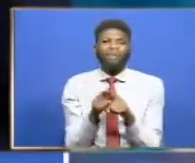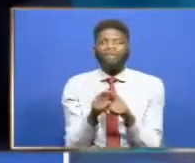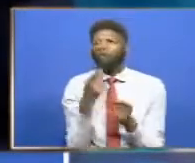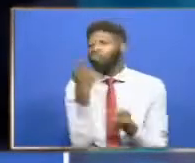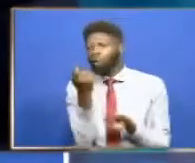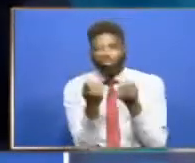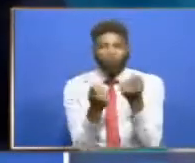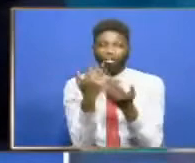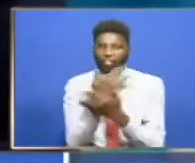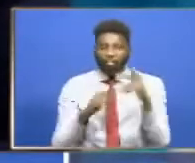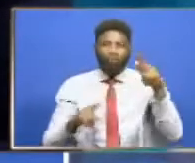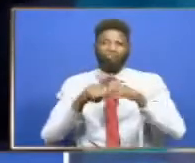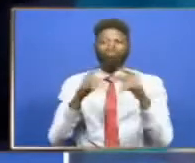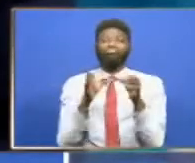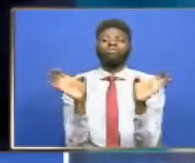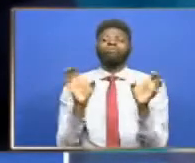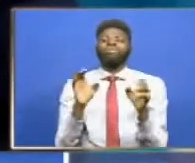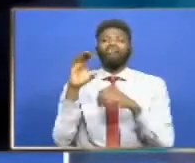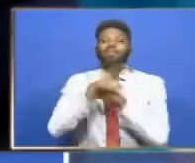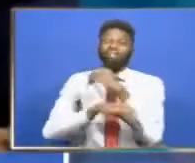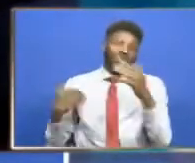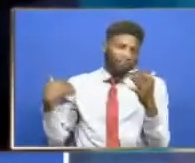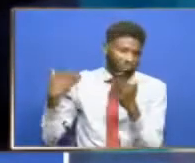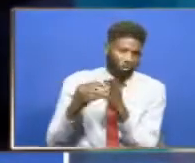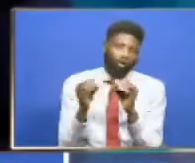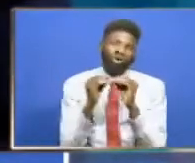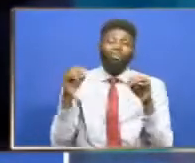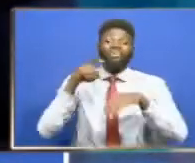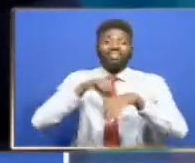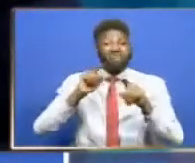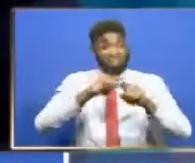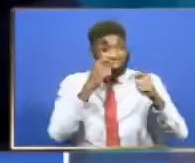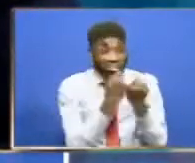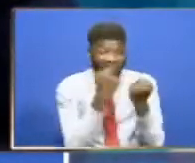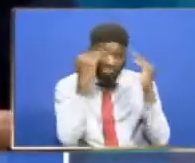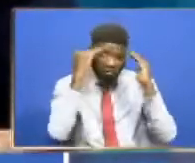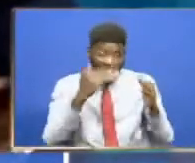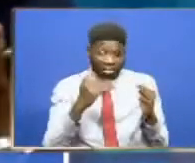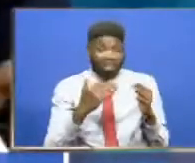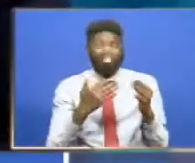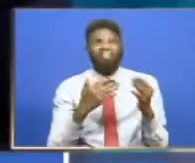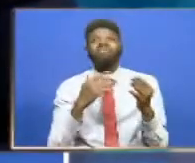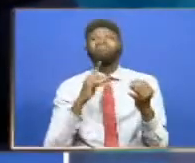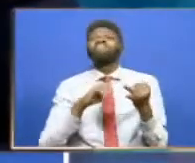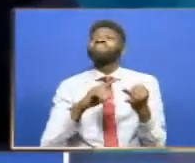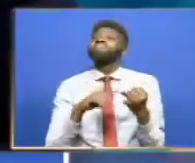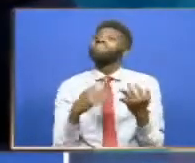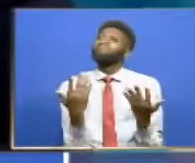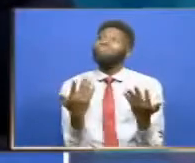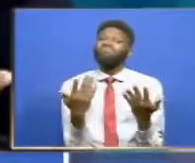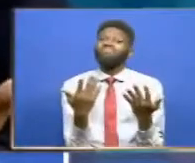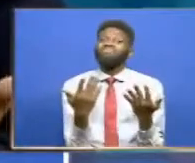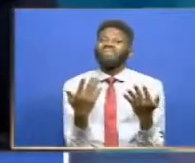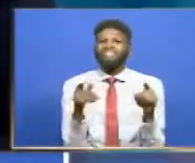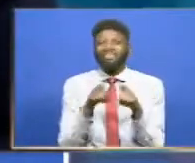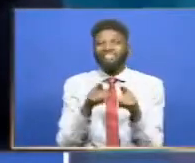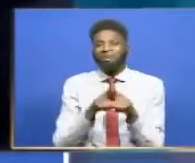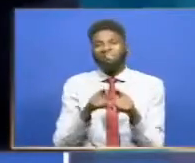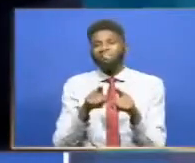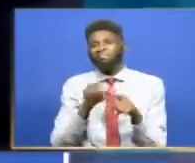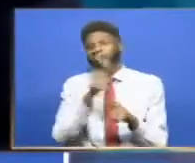that have divided this country for mm-hmm. the longest time possible, like tribalism, mm-hmm. you know, and those other